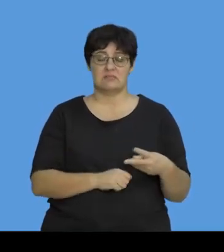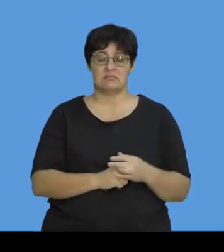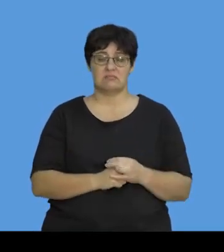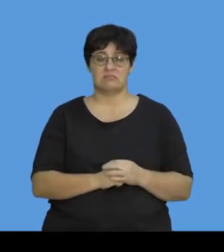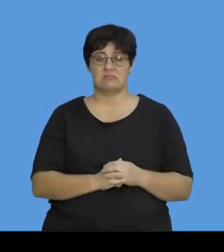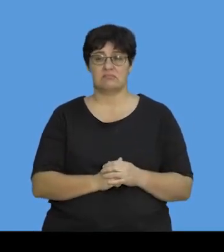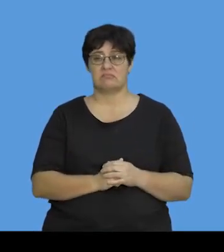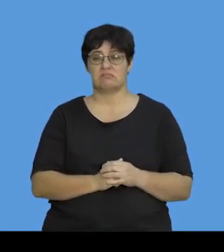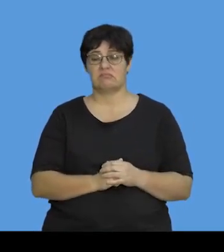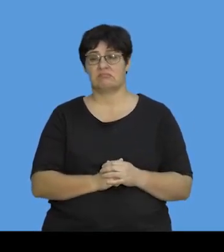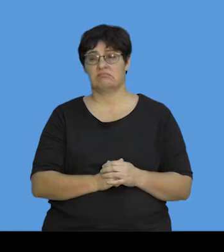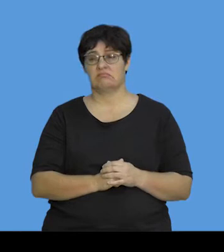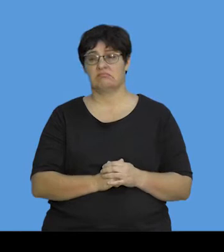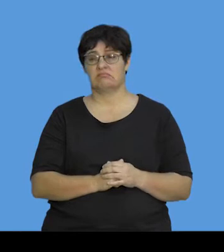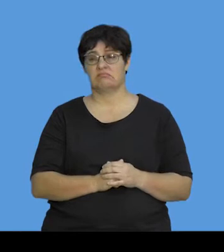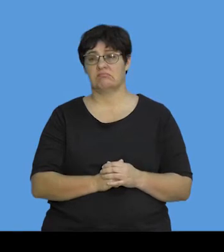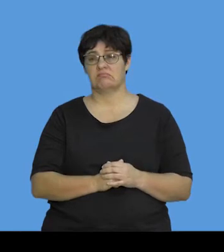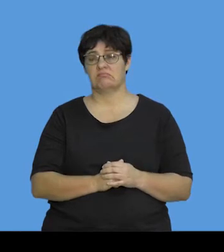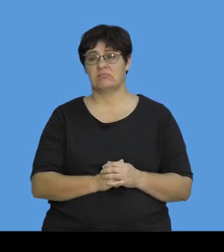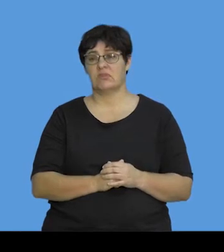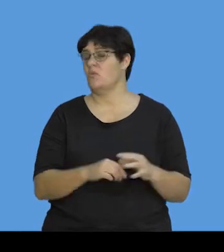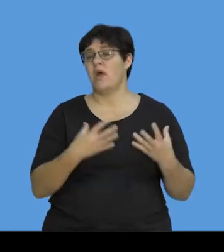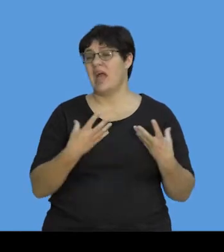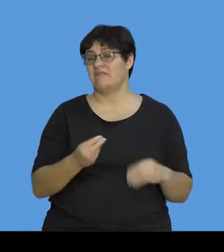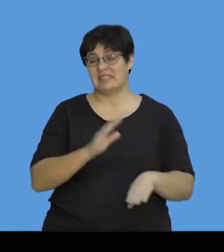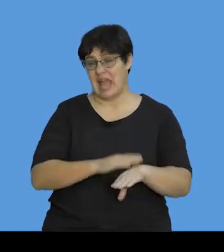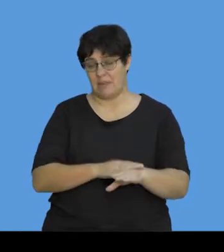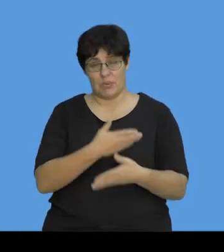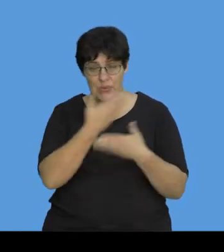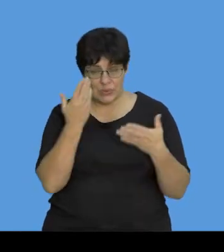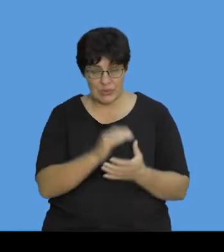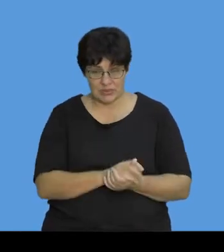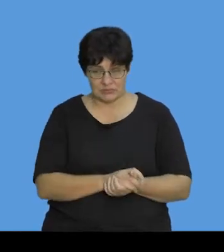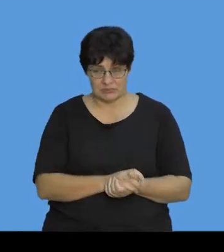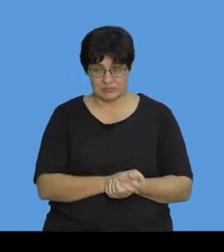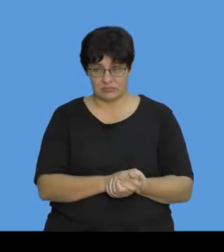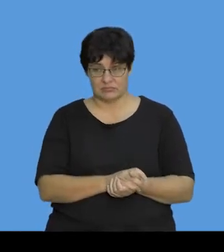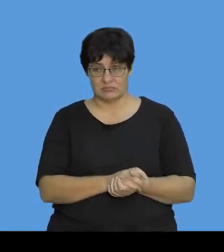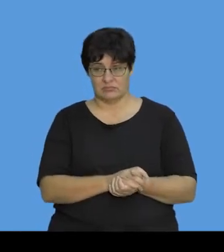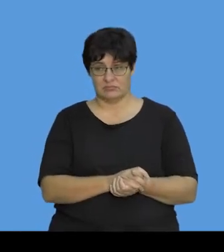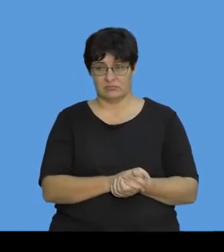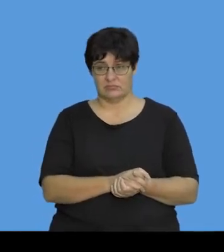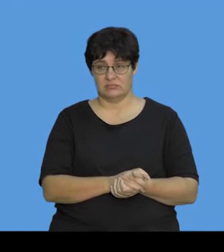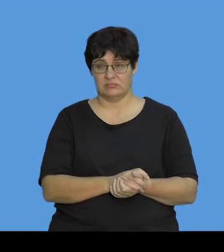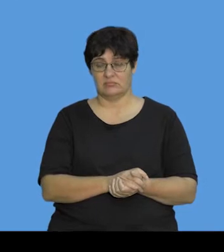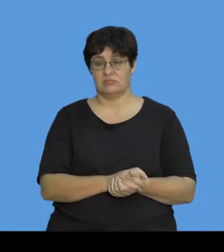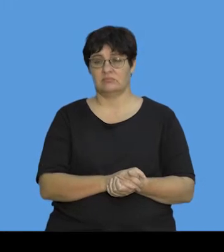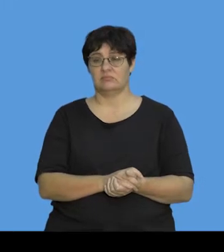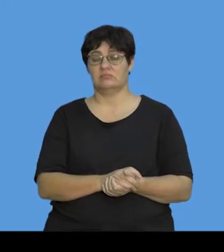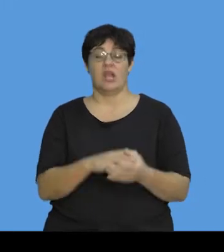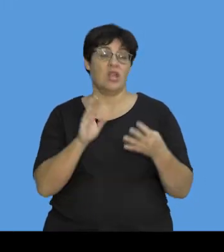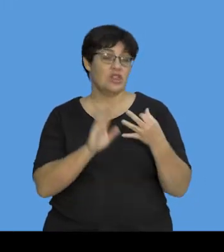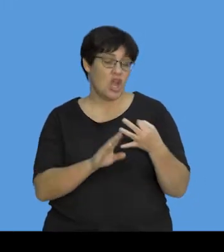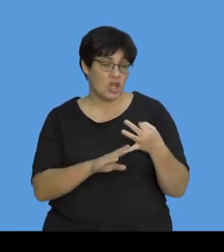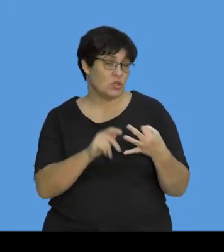have, let's put this, when I don't know time. I use the third equation